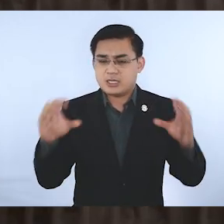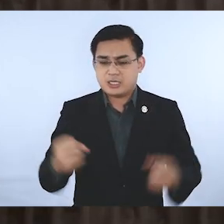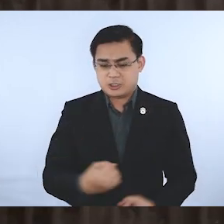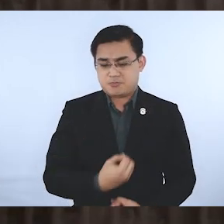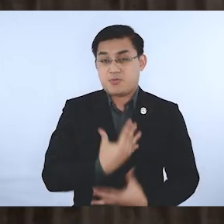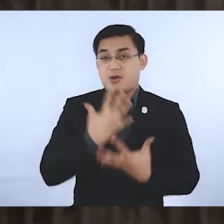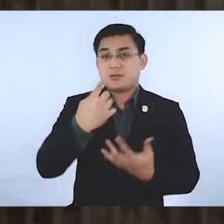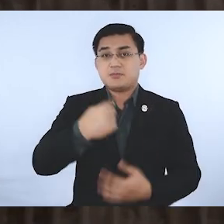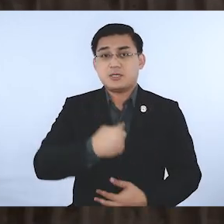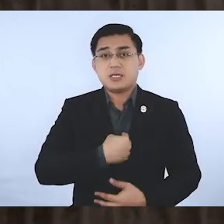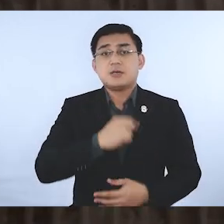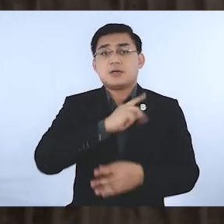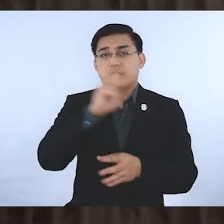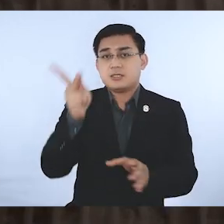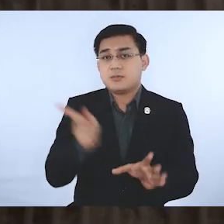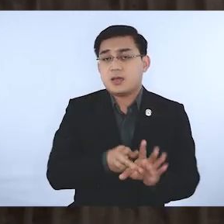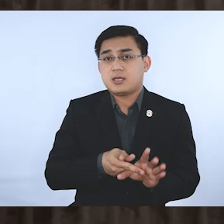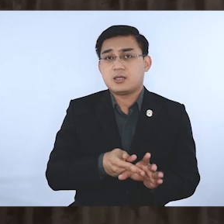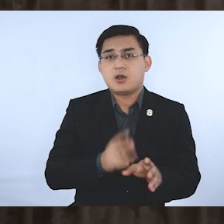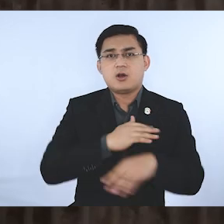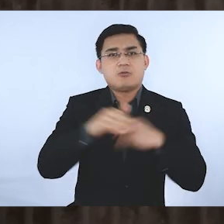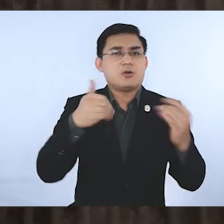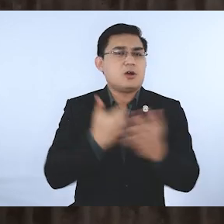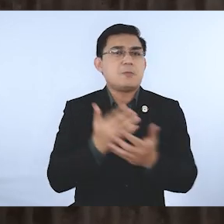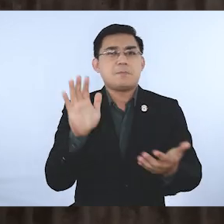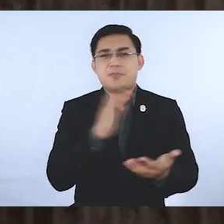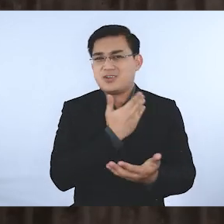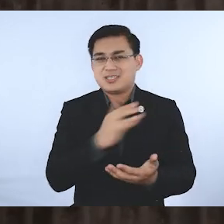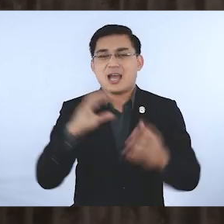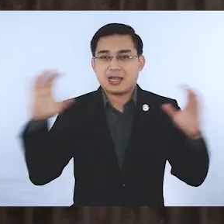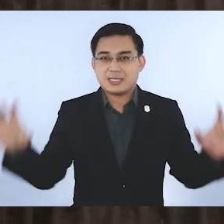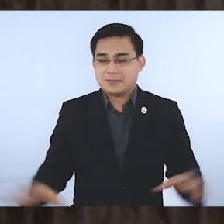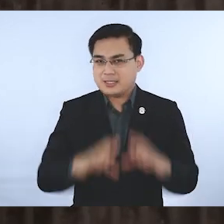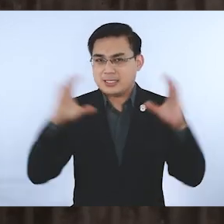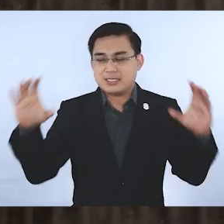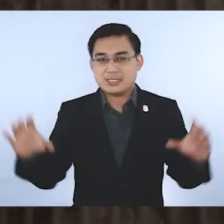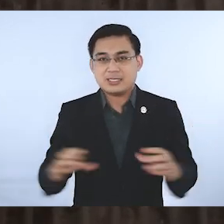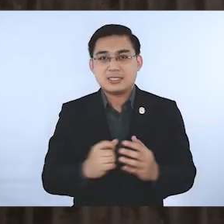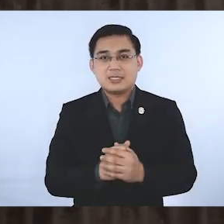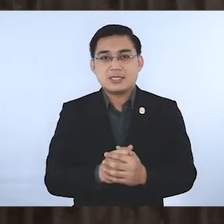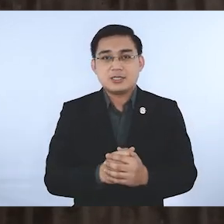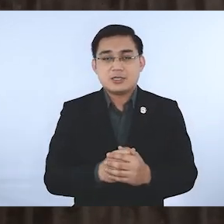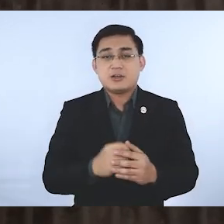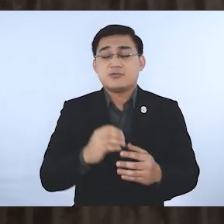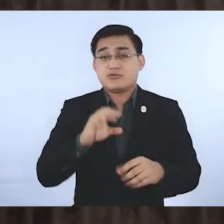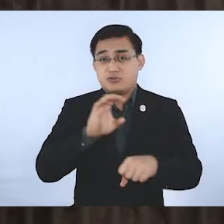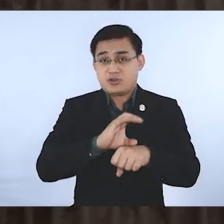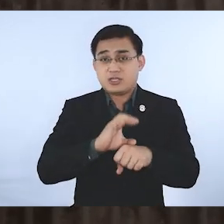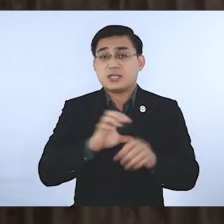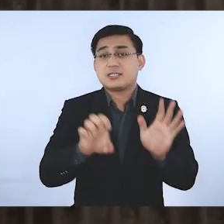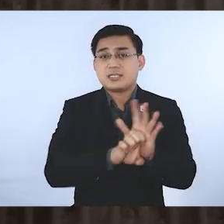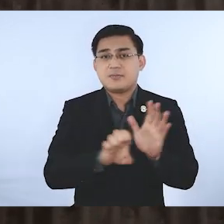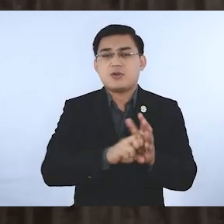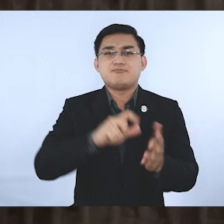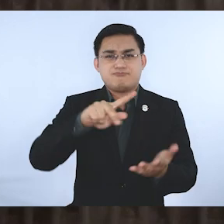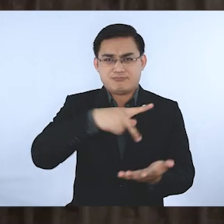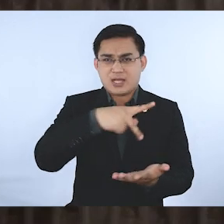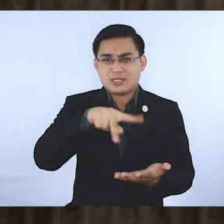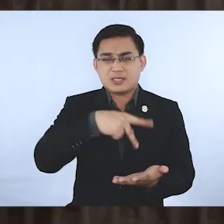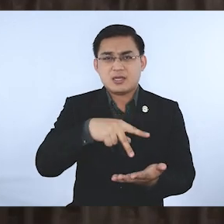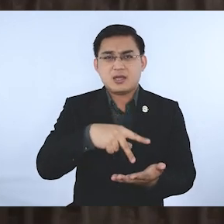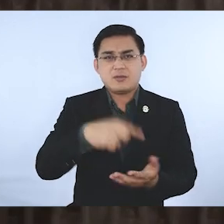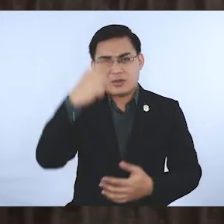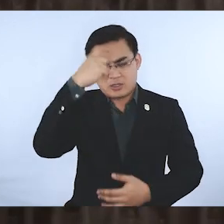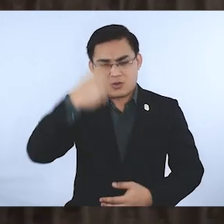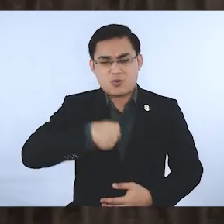inspired me to participate all of the music activities of the church, for example, dancing, because